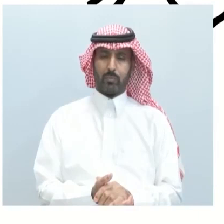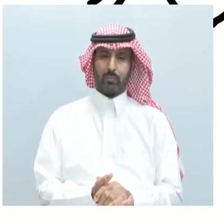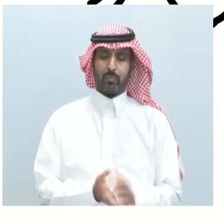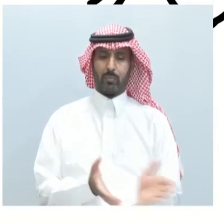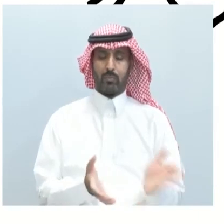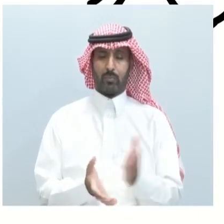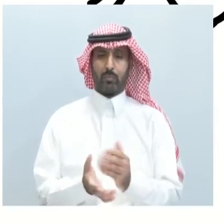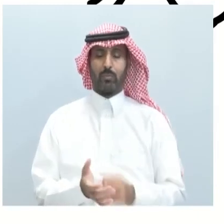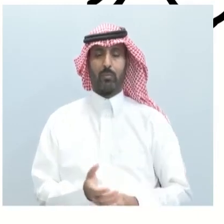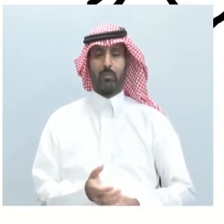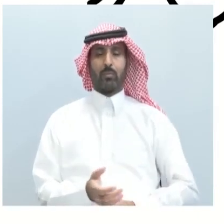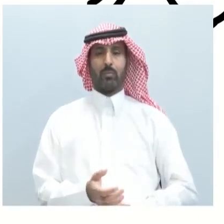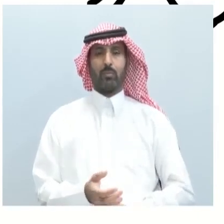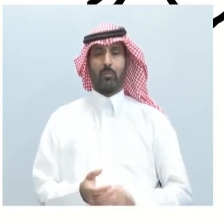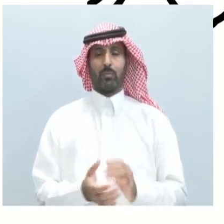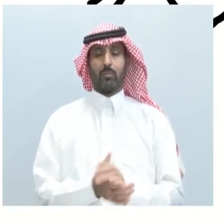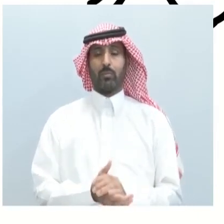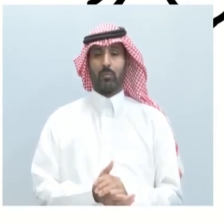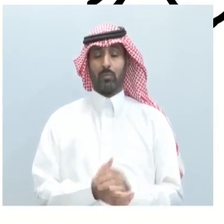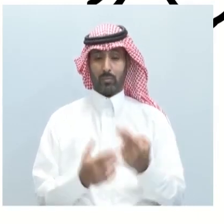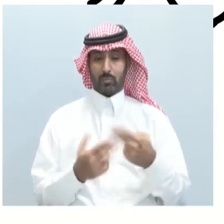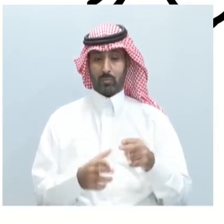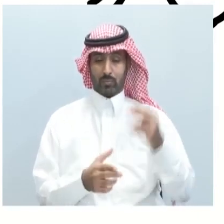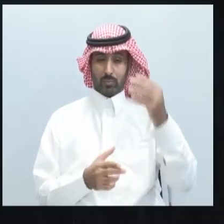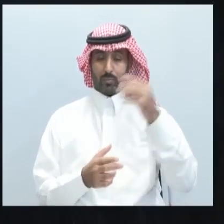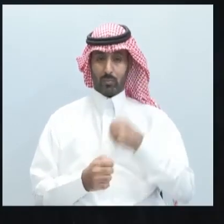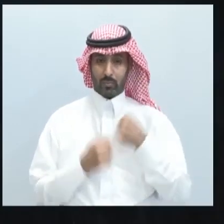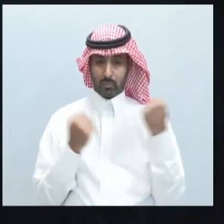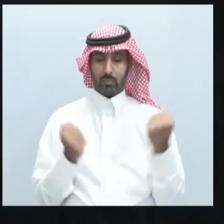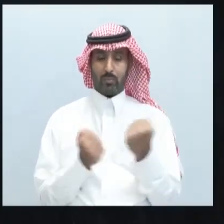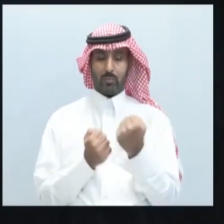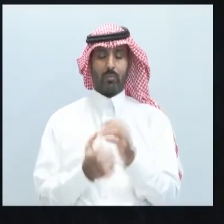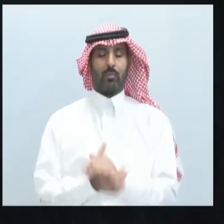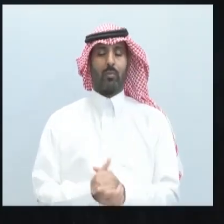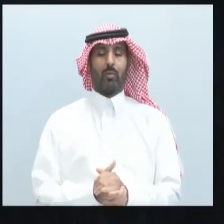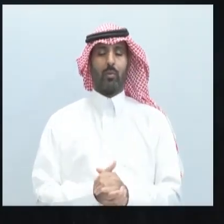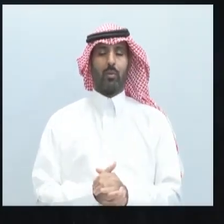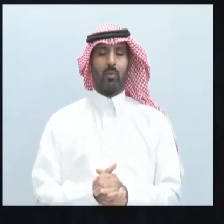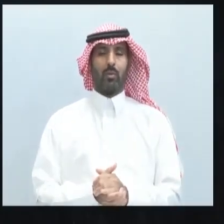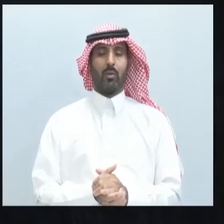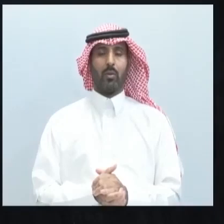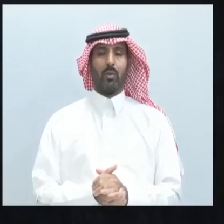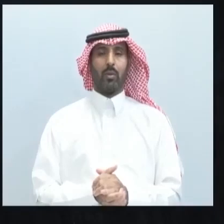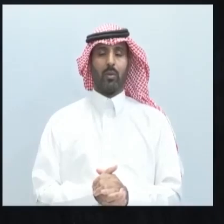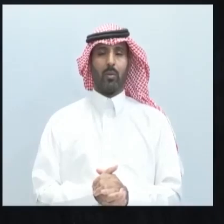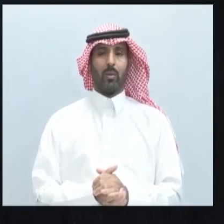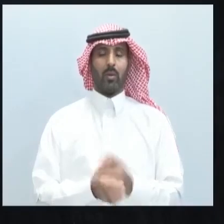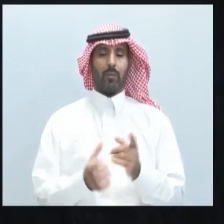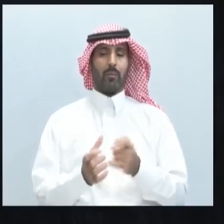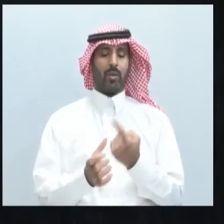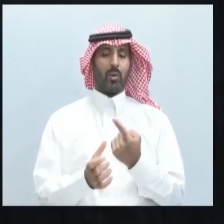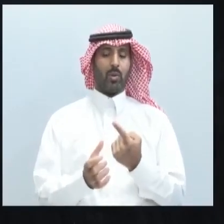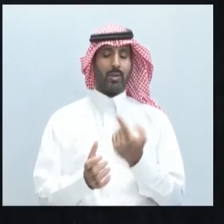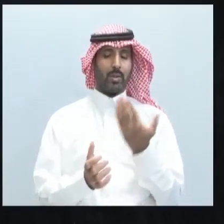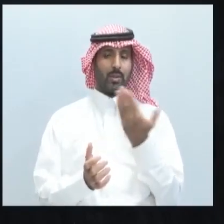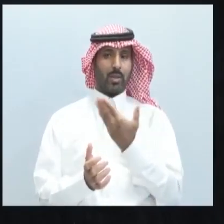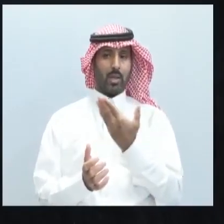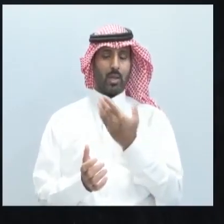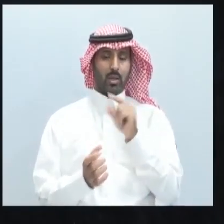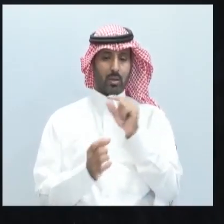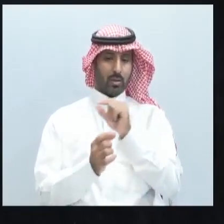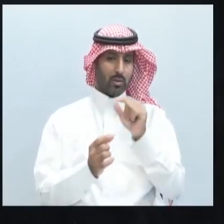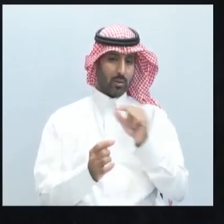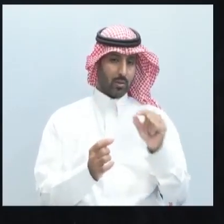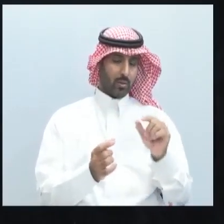Okay, so we're going to start with our exercise here. Now we have here the first one. You read, you highlighted,